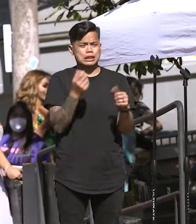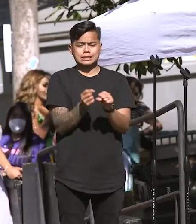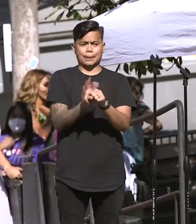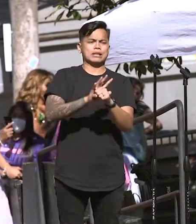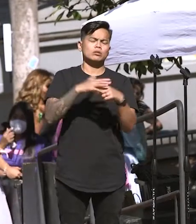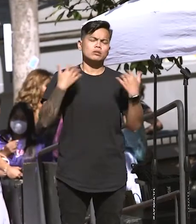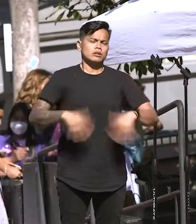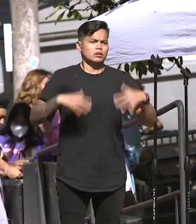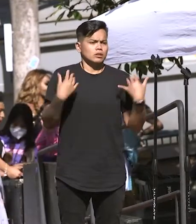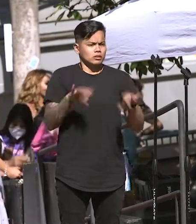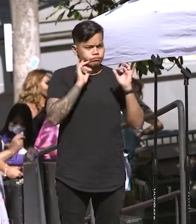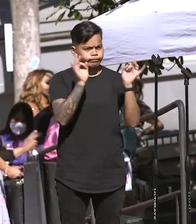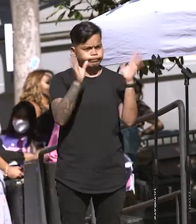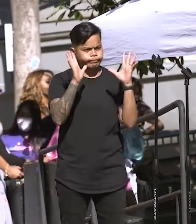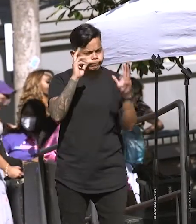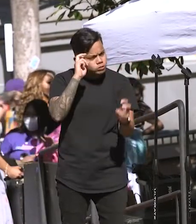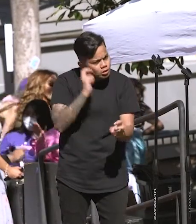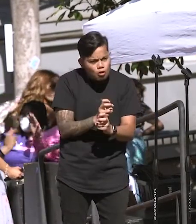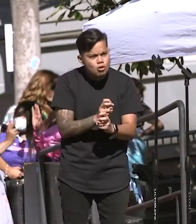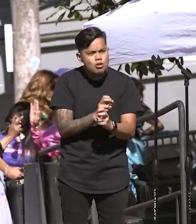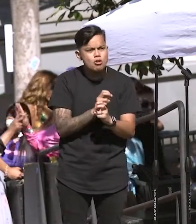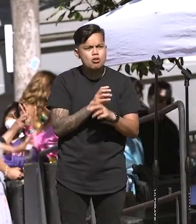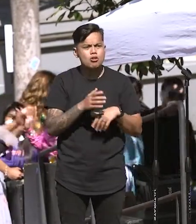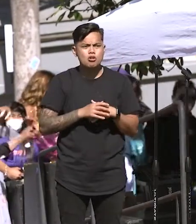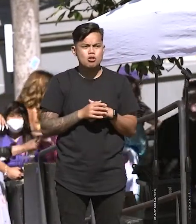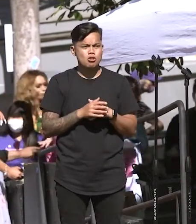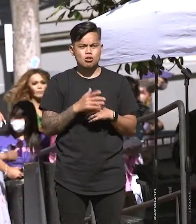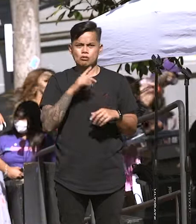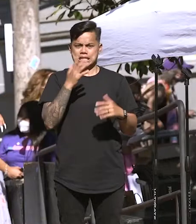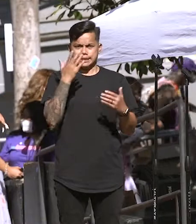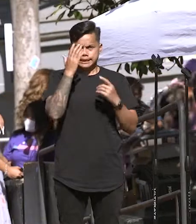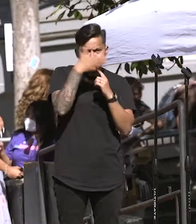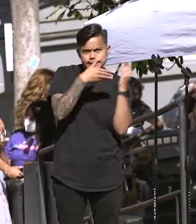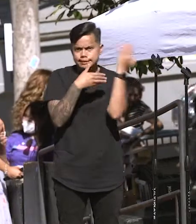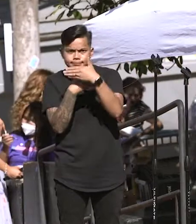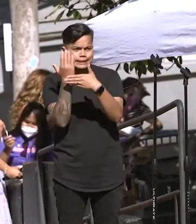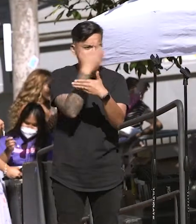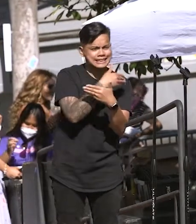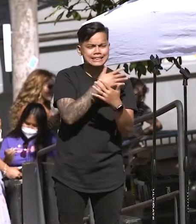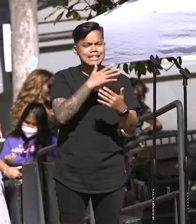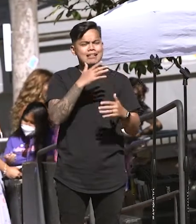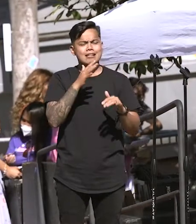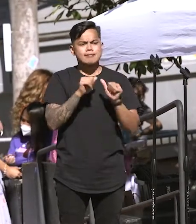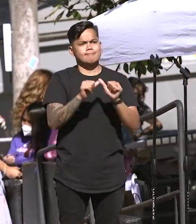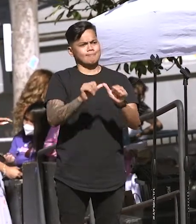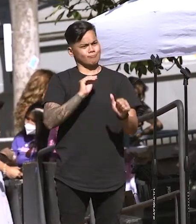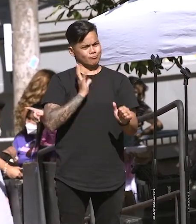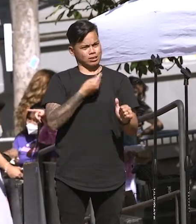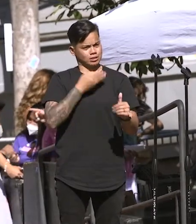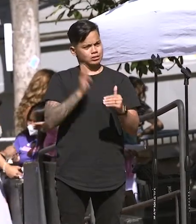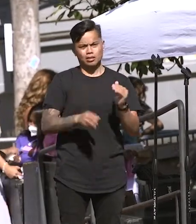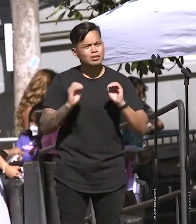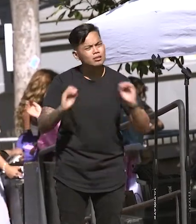that was so pronounced and so much seen. So ending trans homelessness is a big win for our